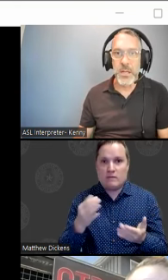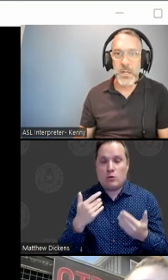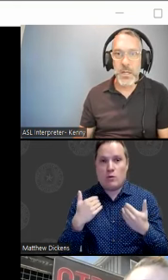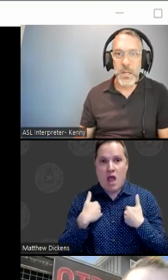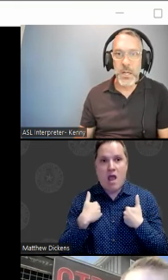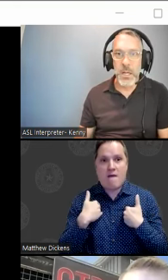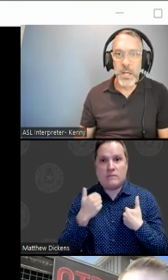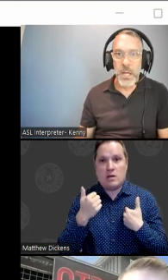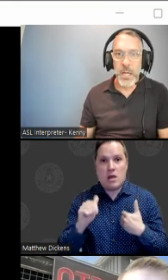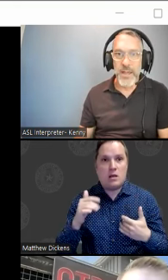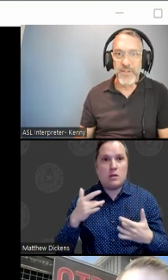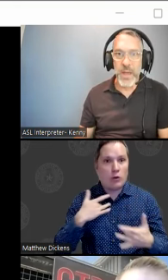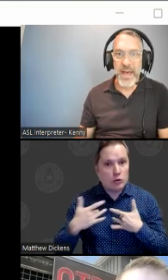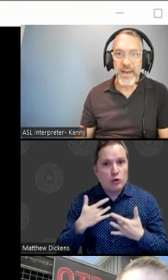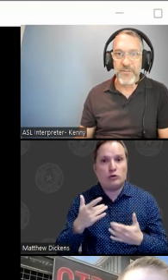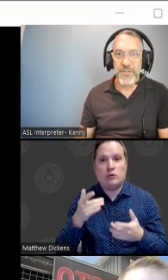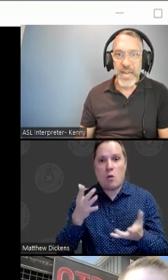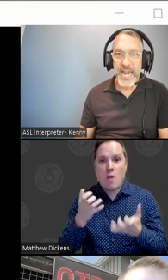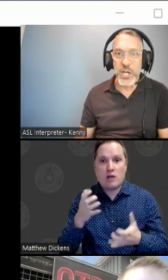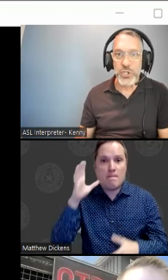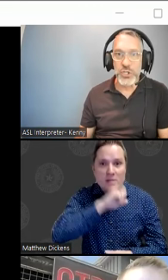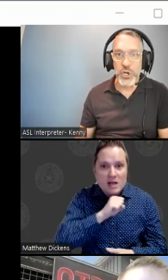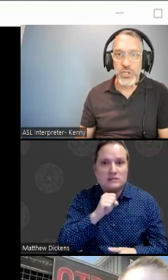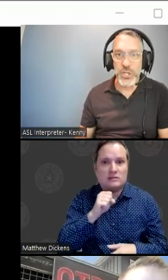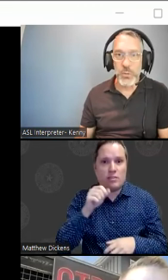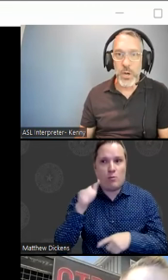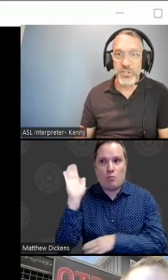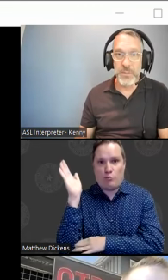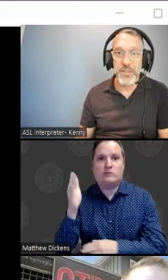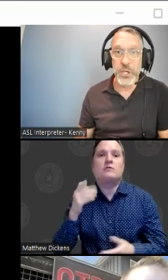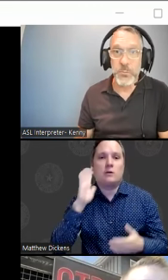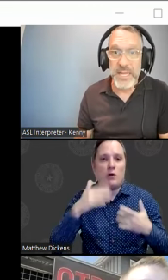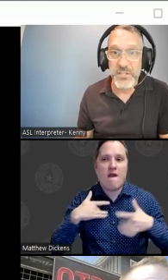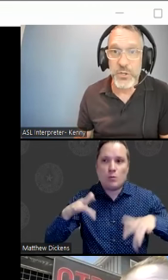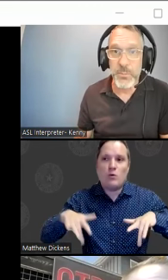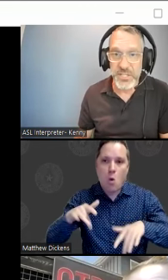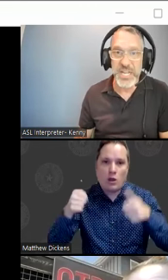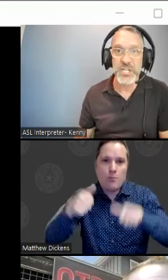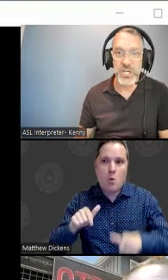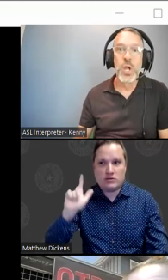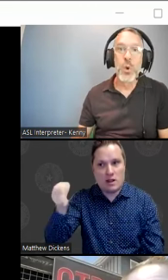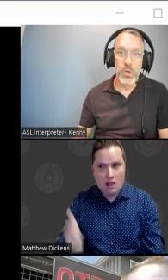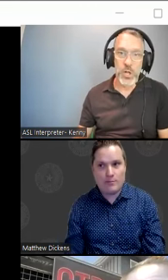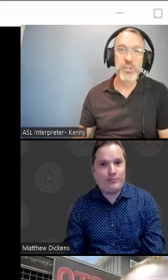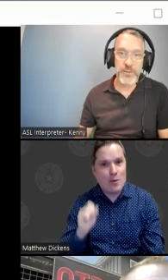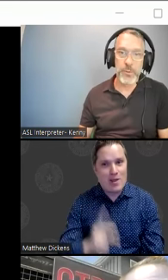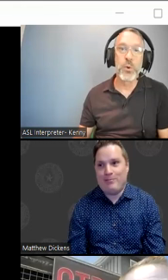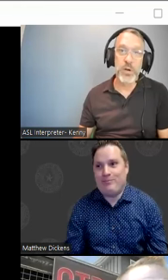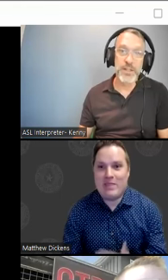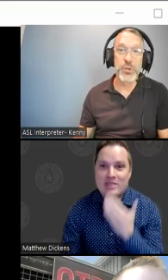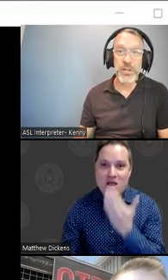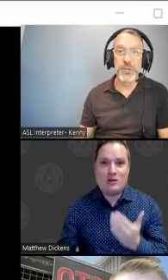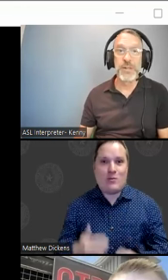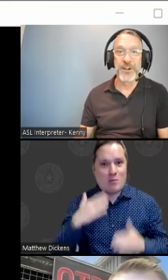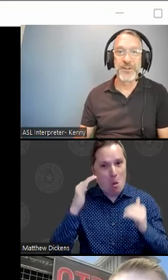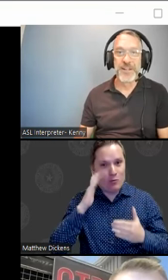then if you have any concerns that you want or something that you missed during the presentation, we'll also have a